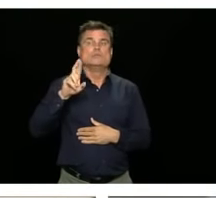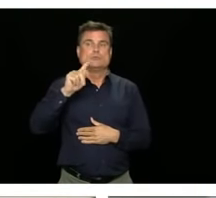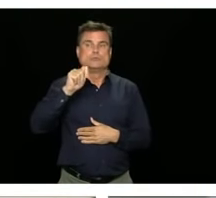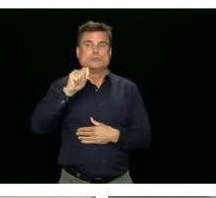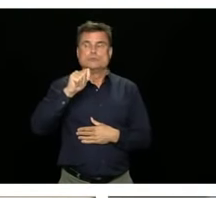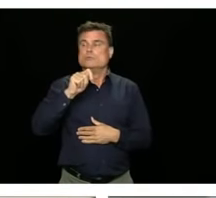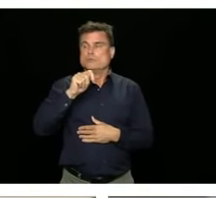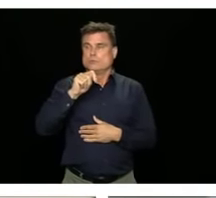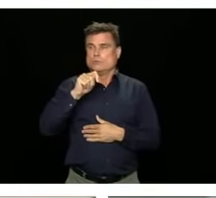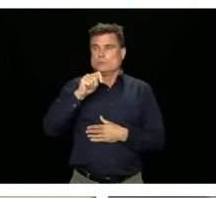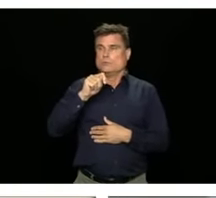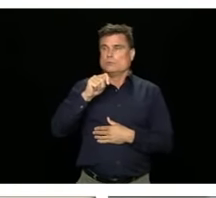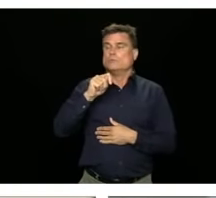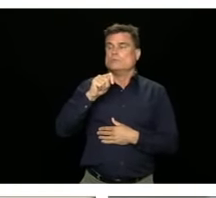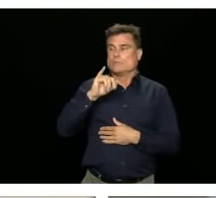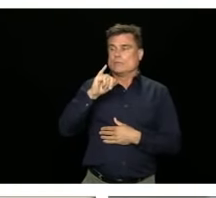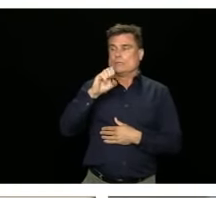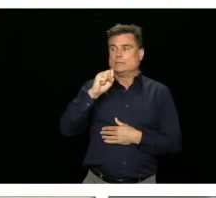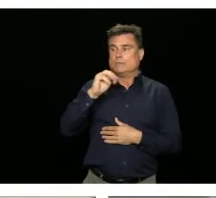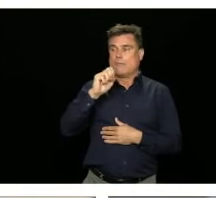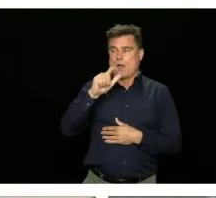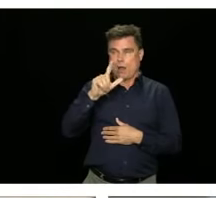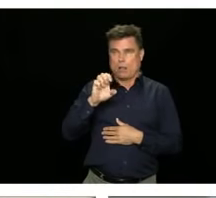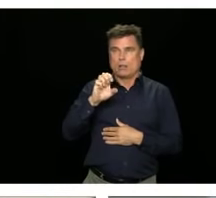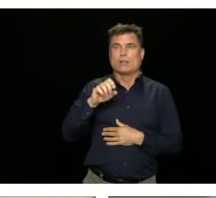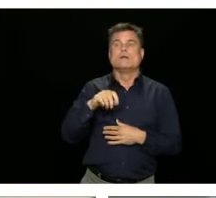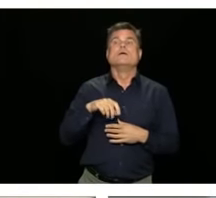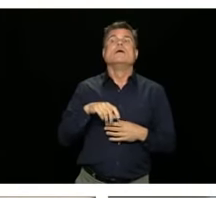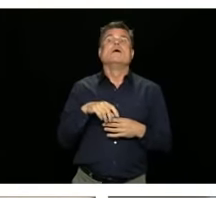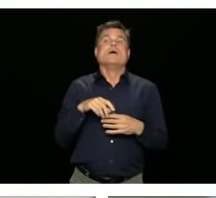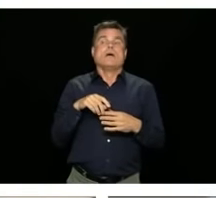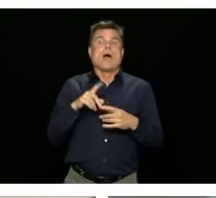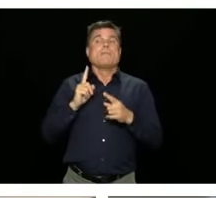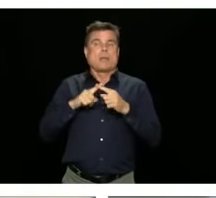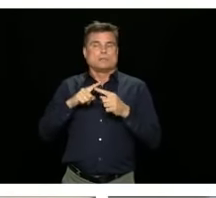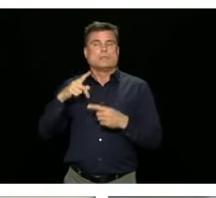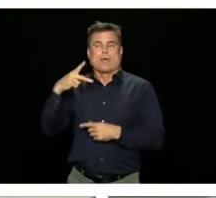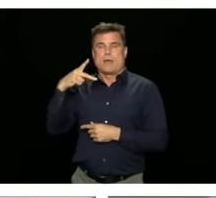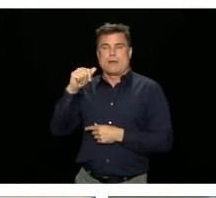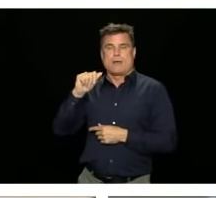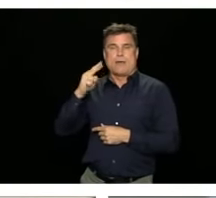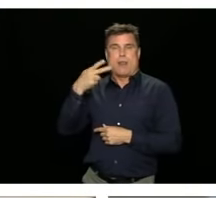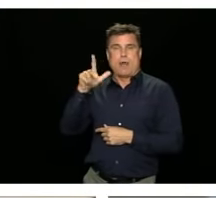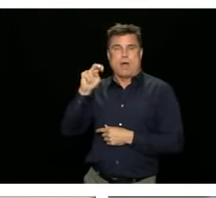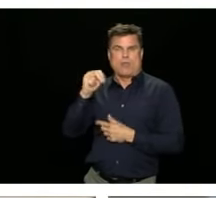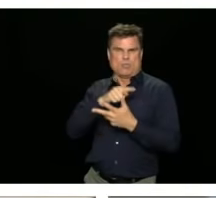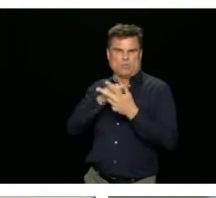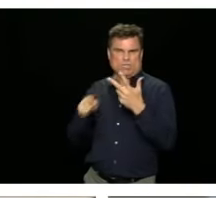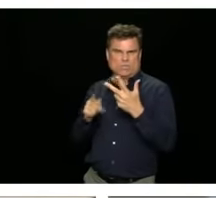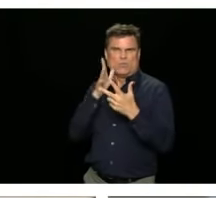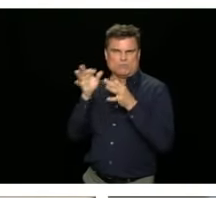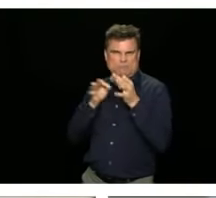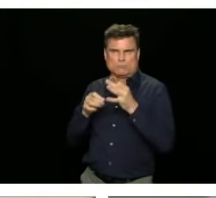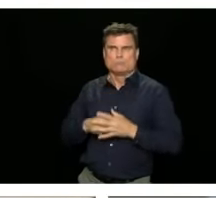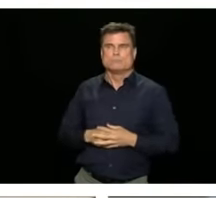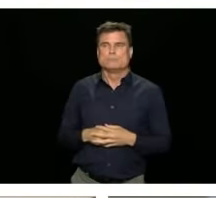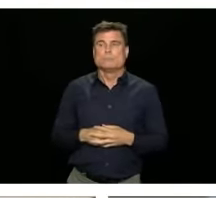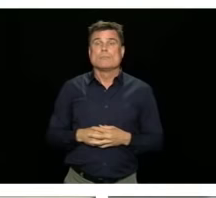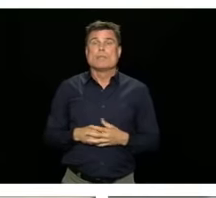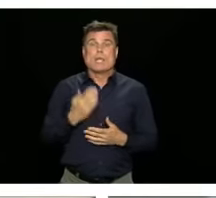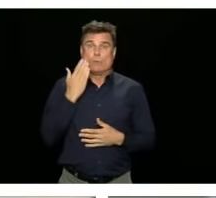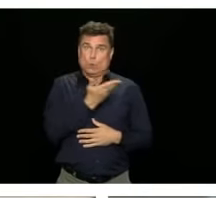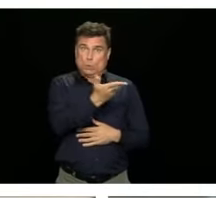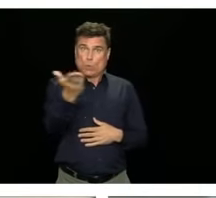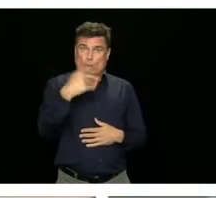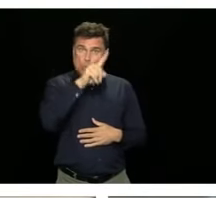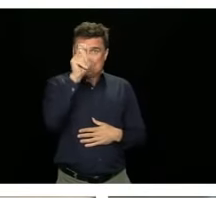Kalan before we take questions. For those of you who have a question and were unable to submit it ahead of time, you